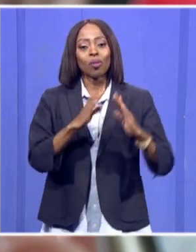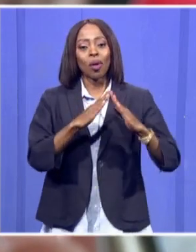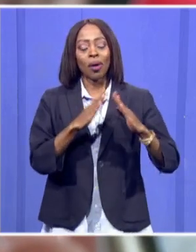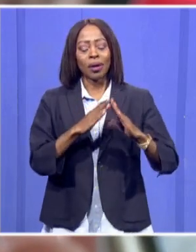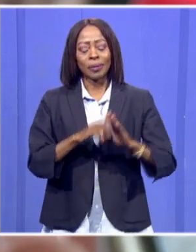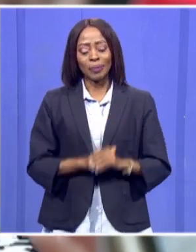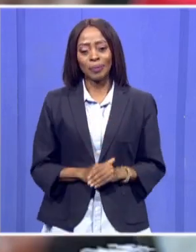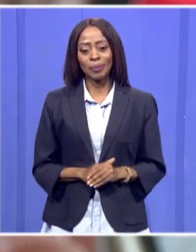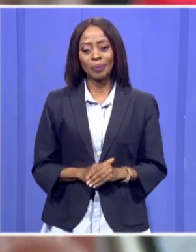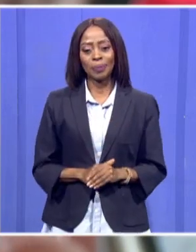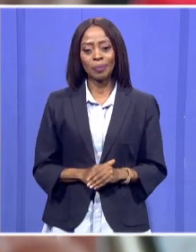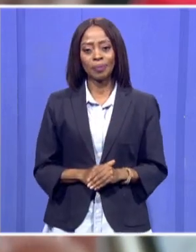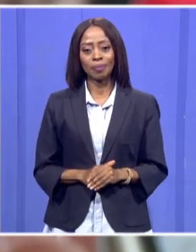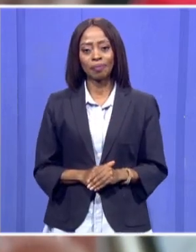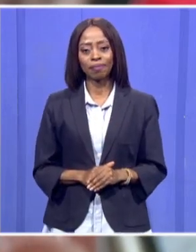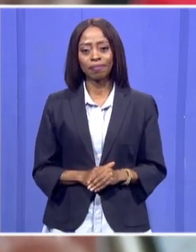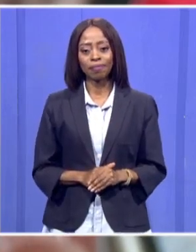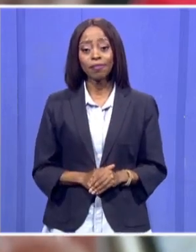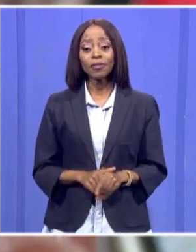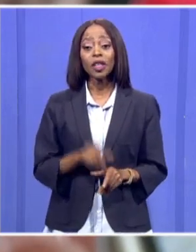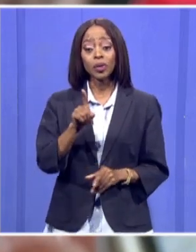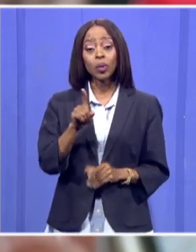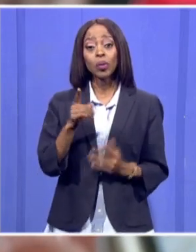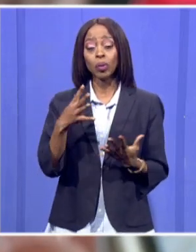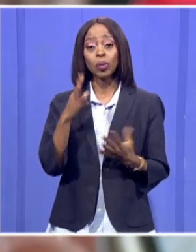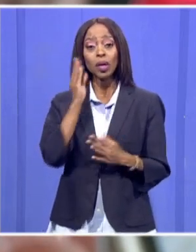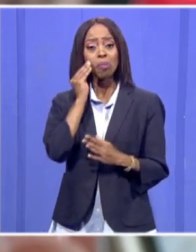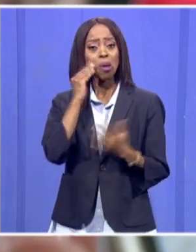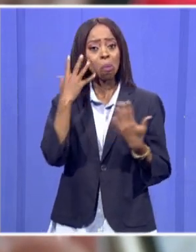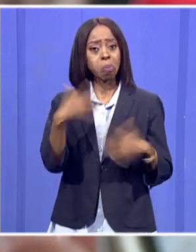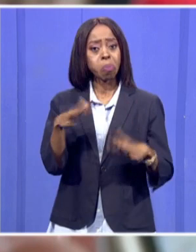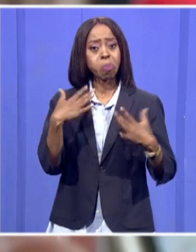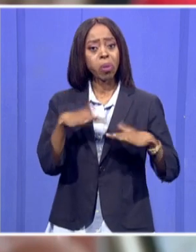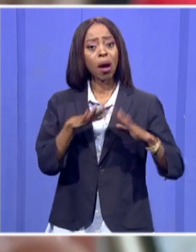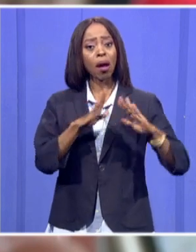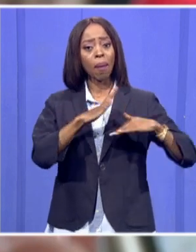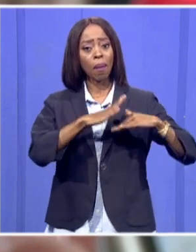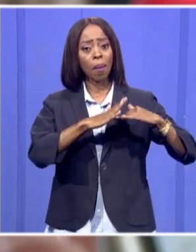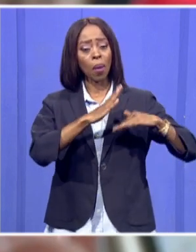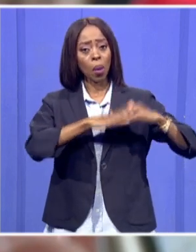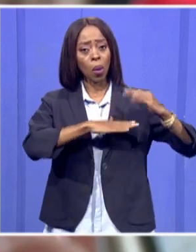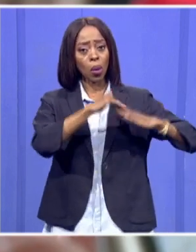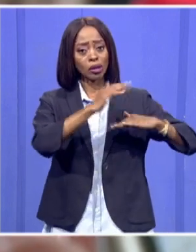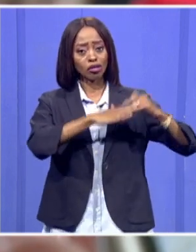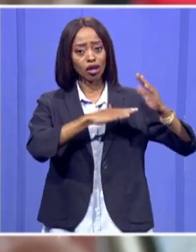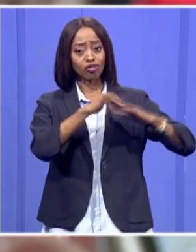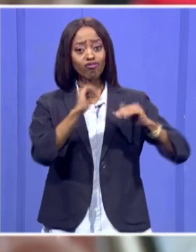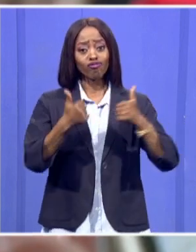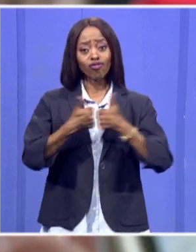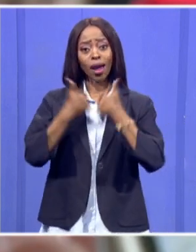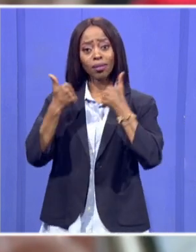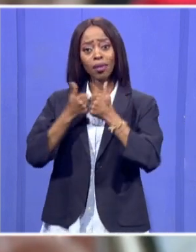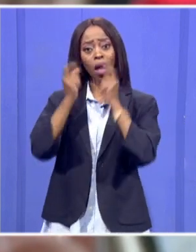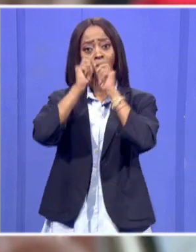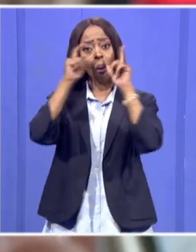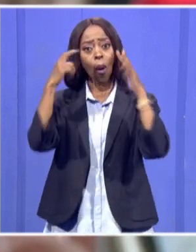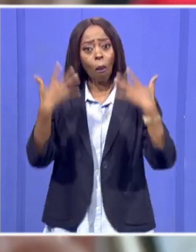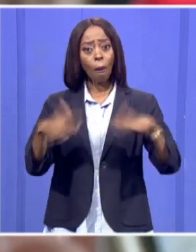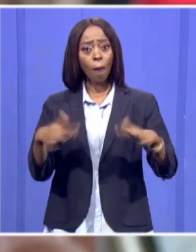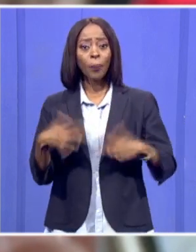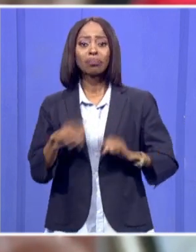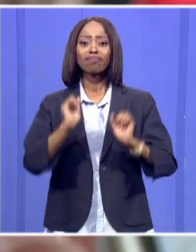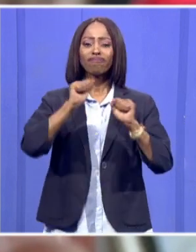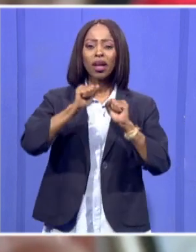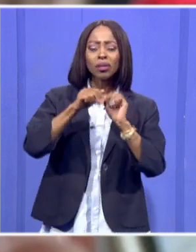emergency. You've been in this space for quite a while. You know the challenges very well, whether pertaining to